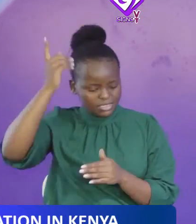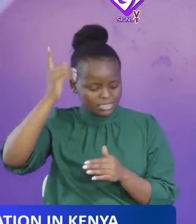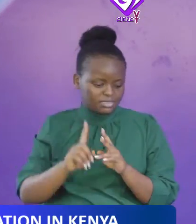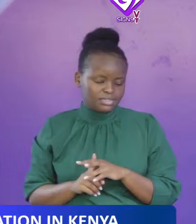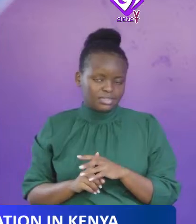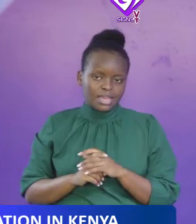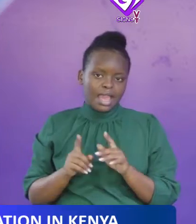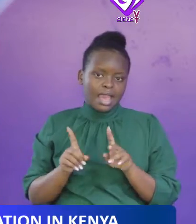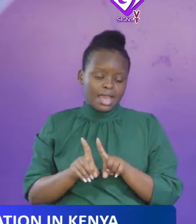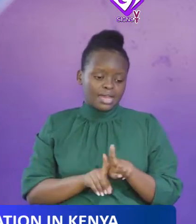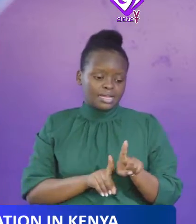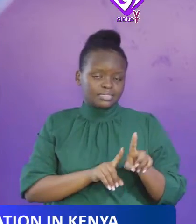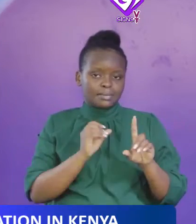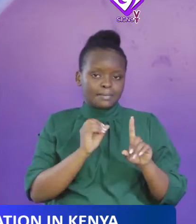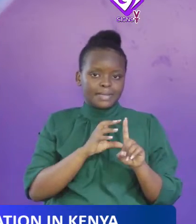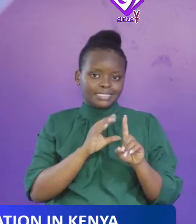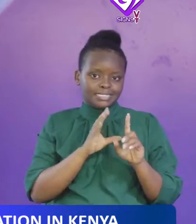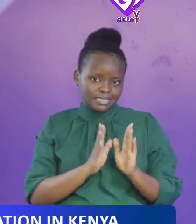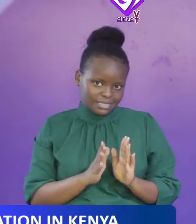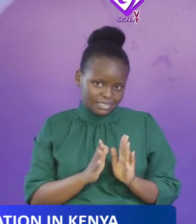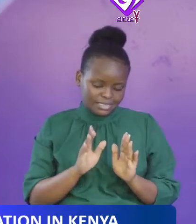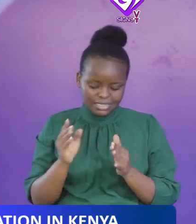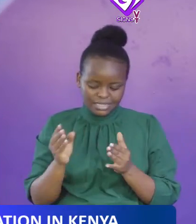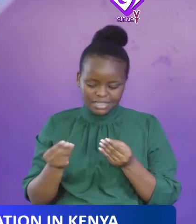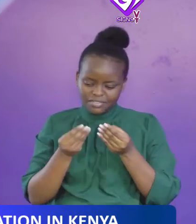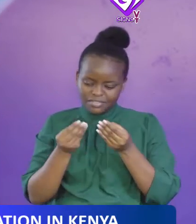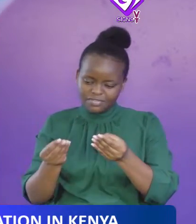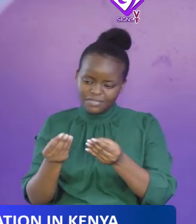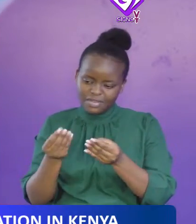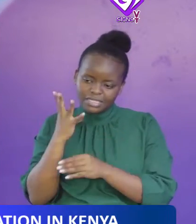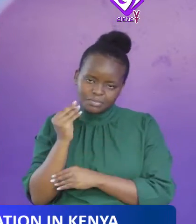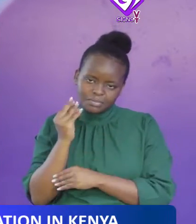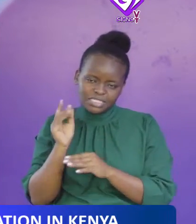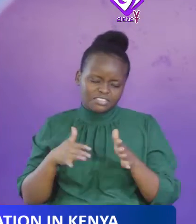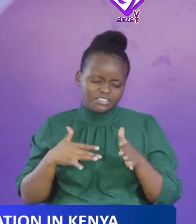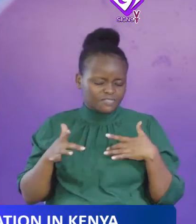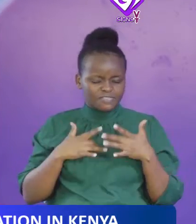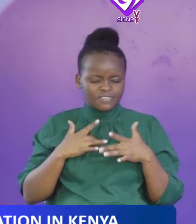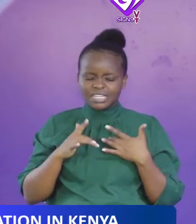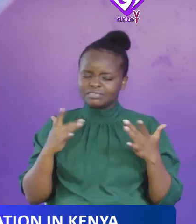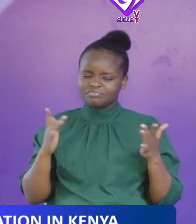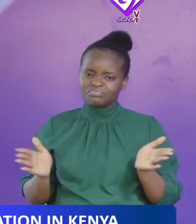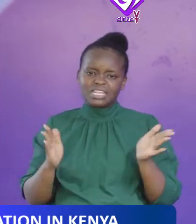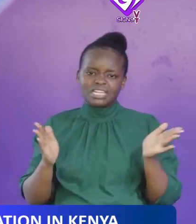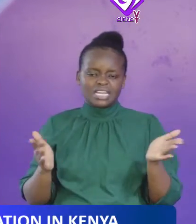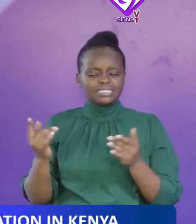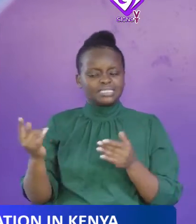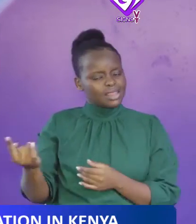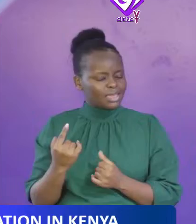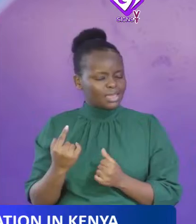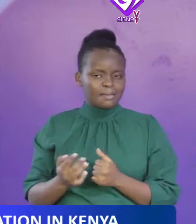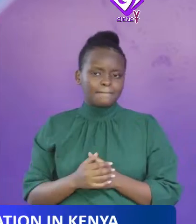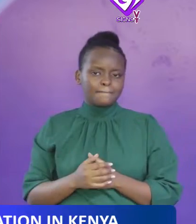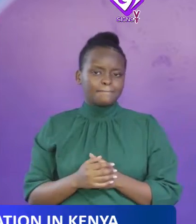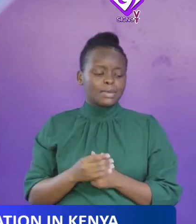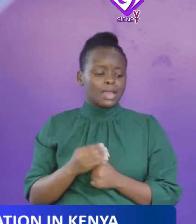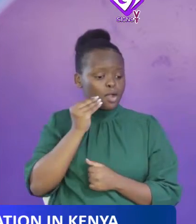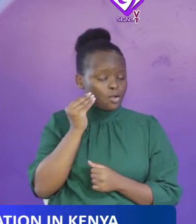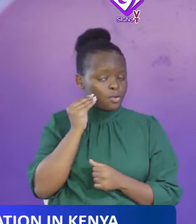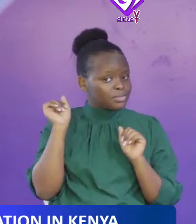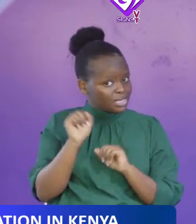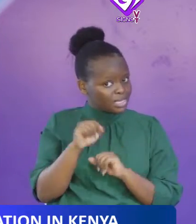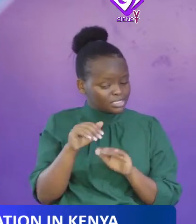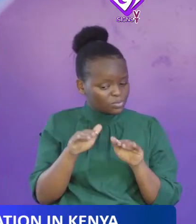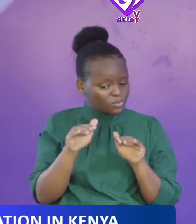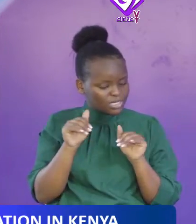mentors. Let them give you the experience, so that you feel encouraged also. So the next time, and they came. They're at home, waiting